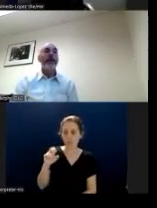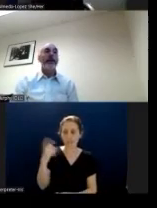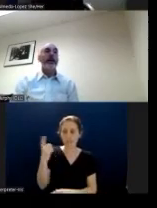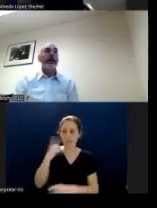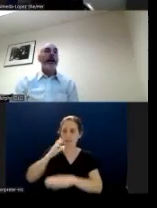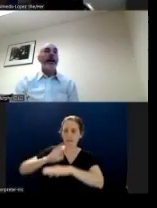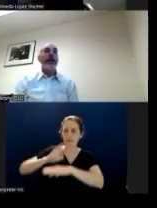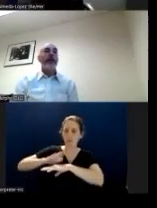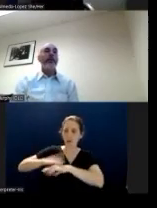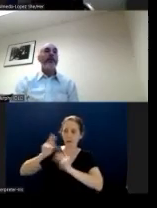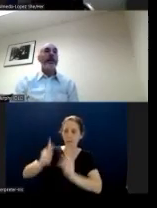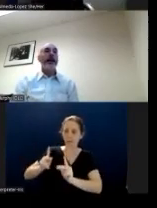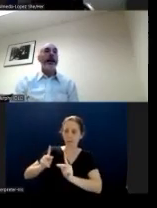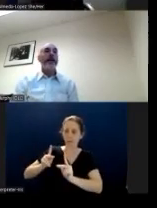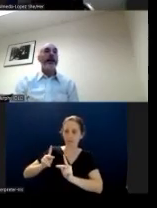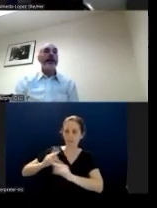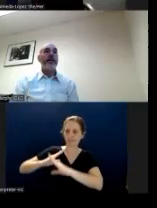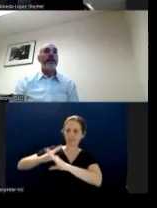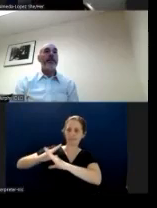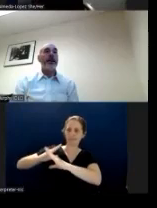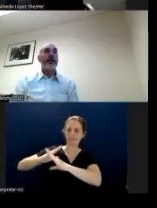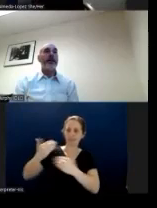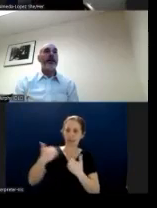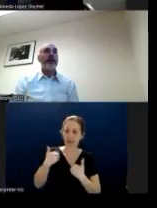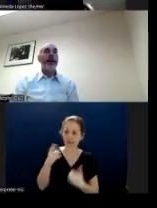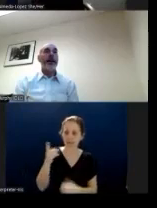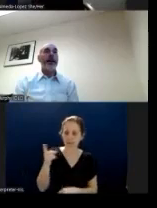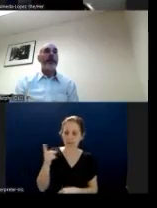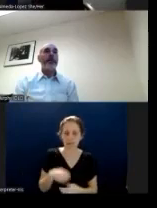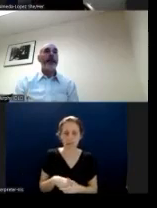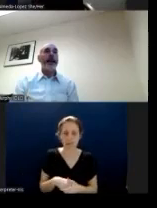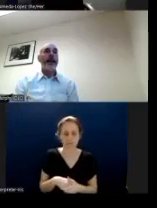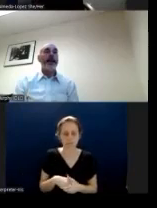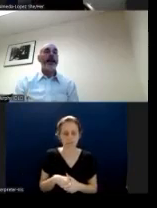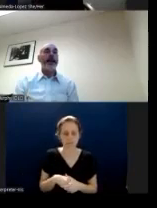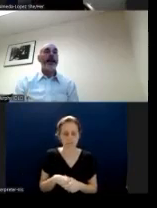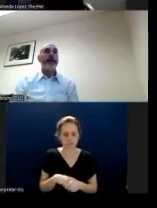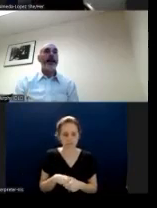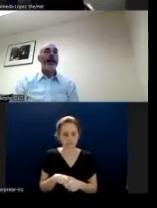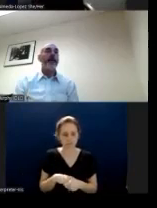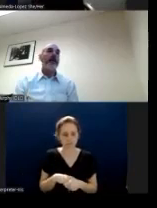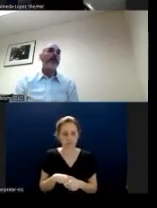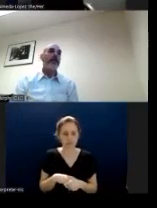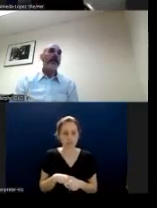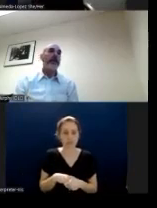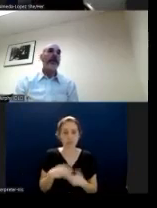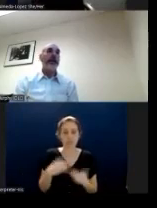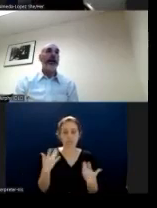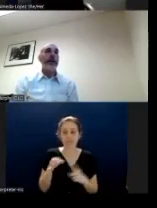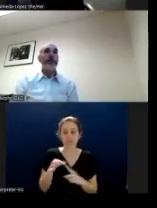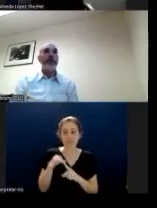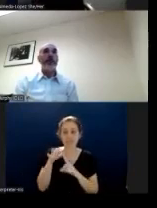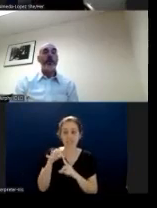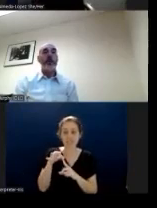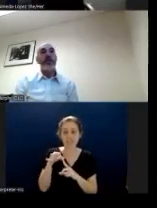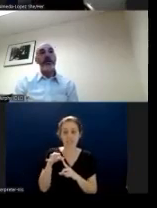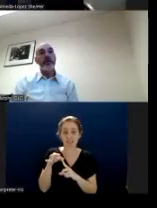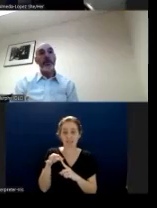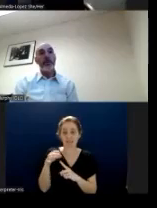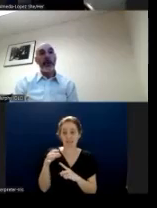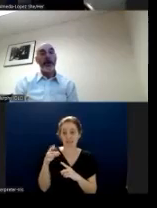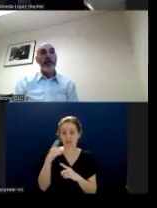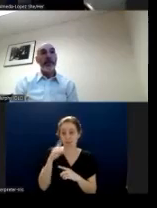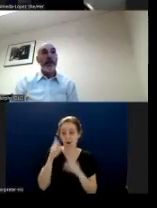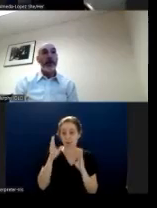somebody that there is an obstruction, and especially for someone with a